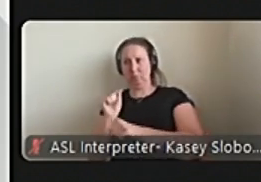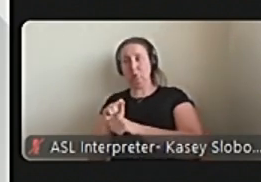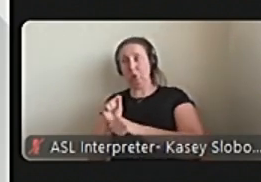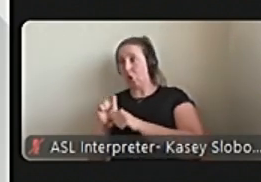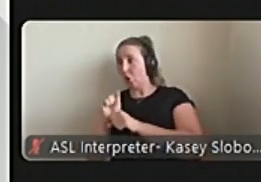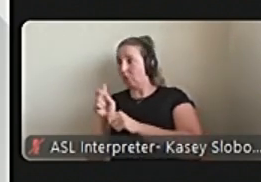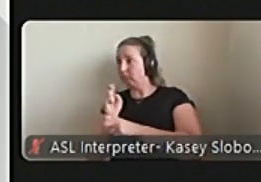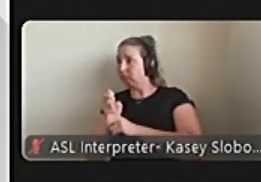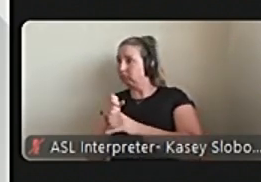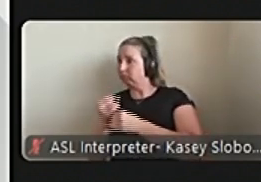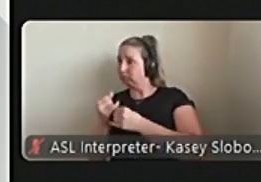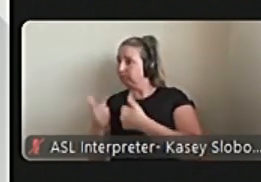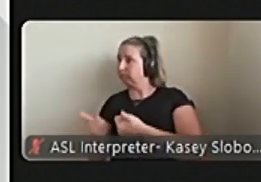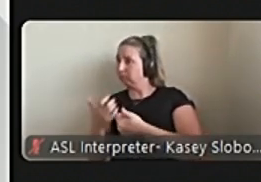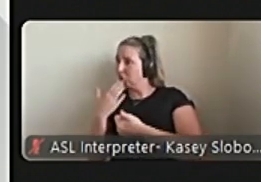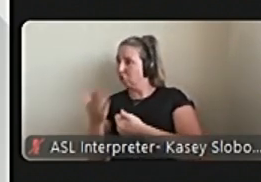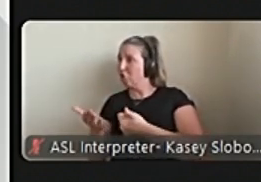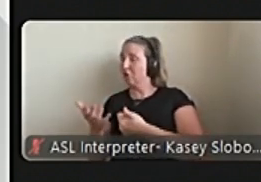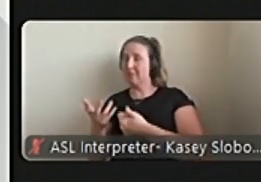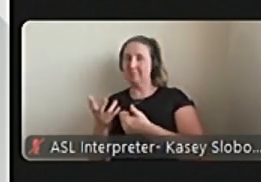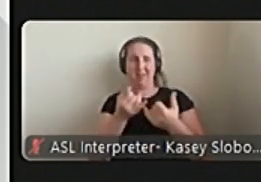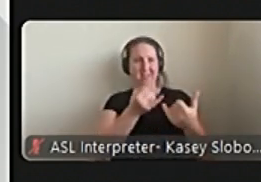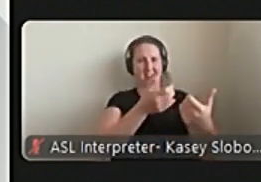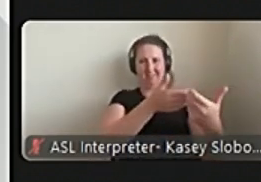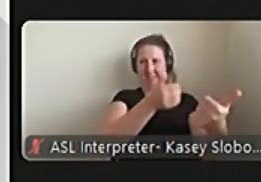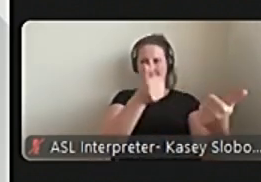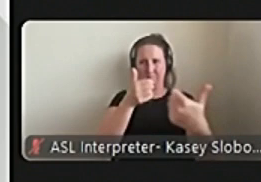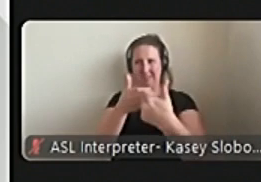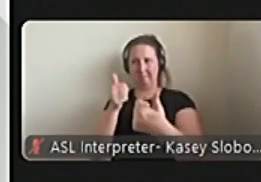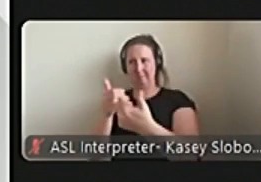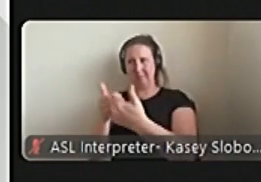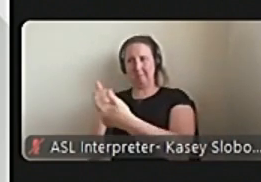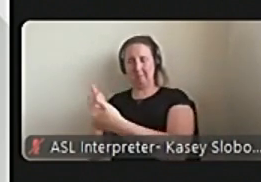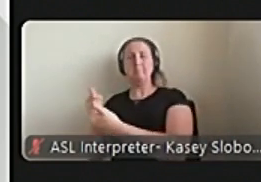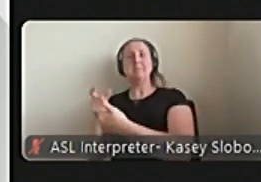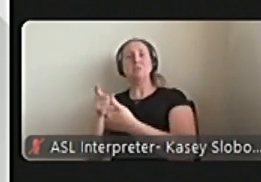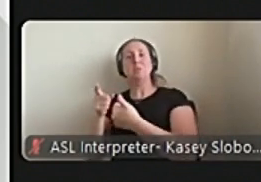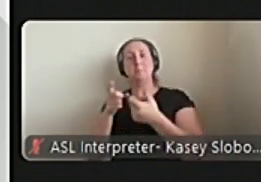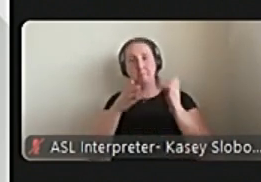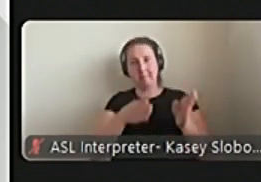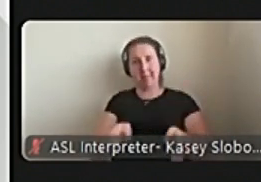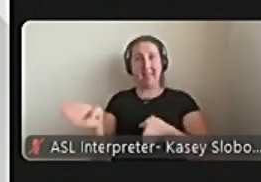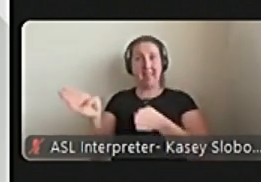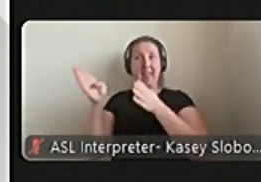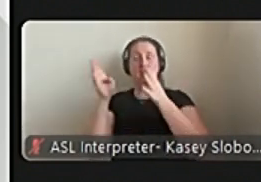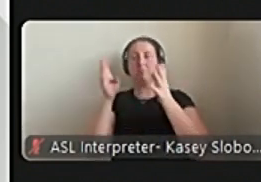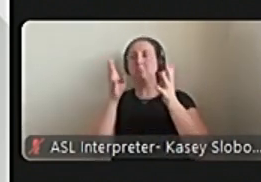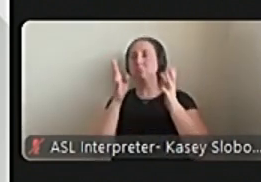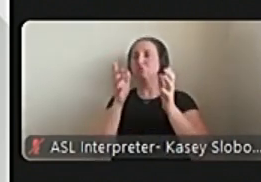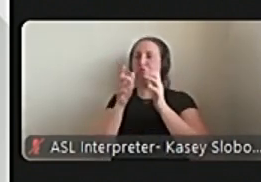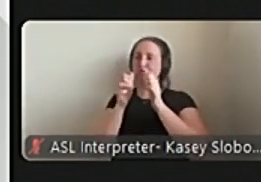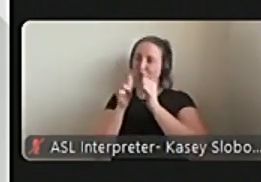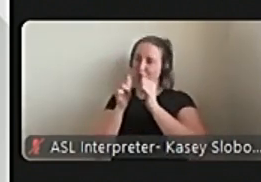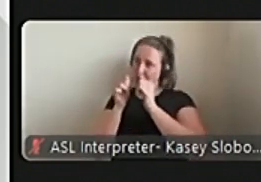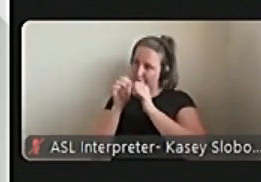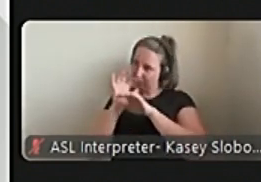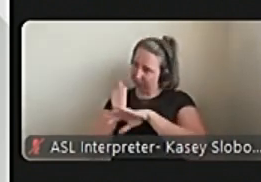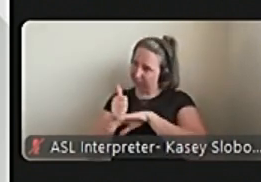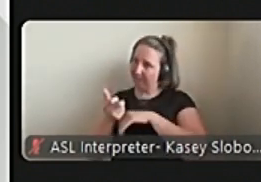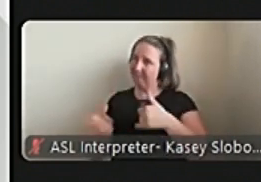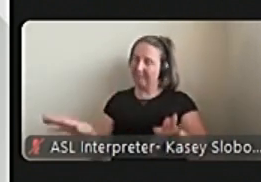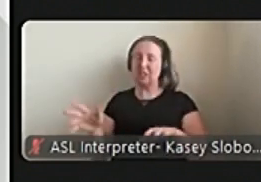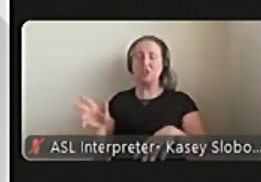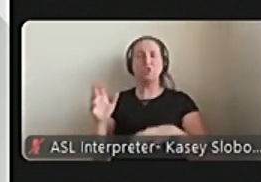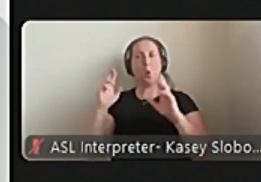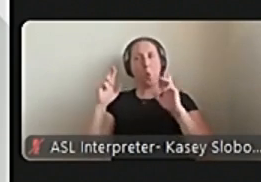But as time goes on and this plan comes together, then hopefully it will be more of a cohesive effort. So the Alzheimer's Association, our